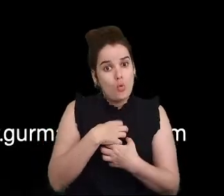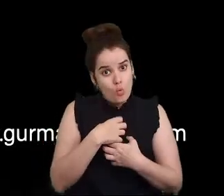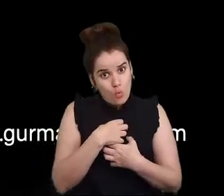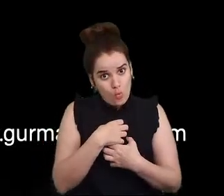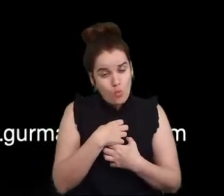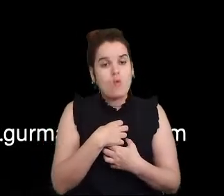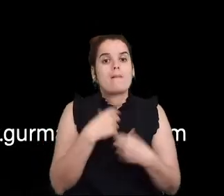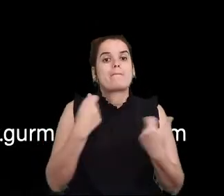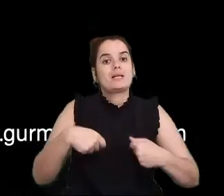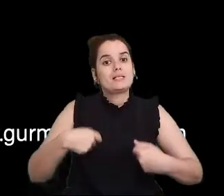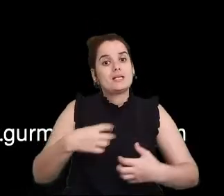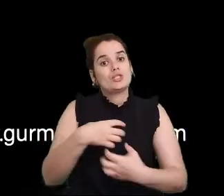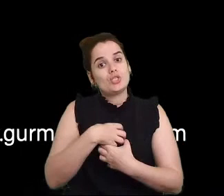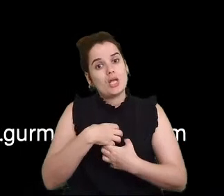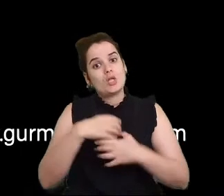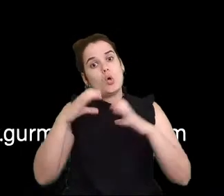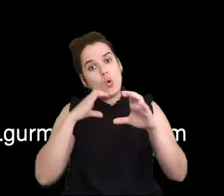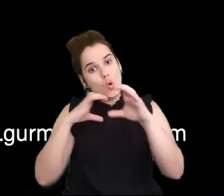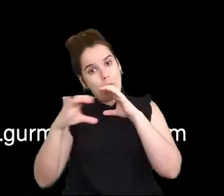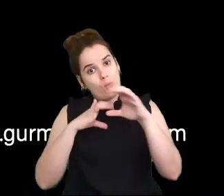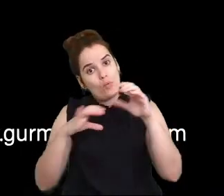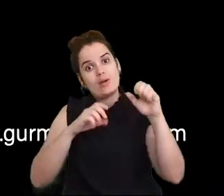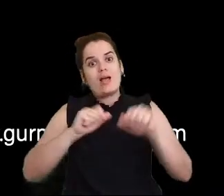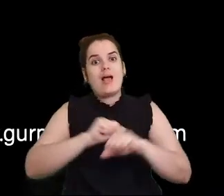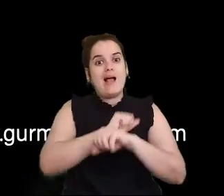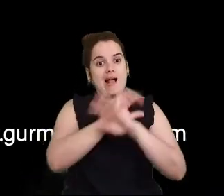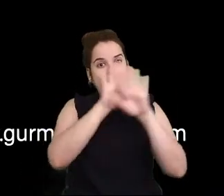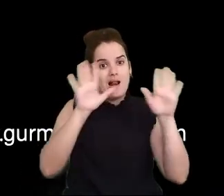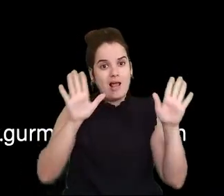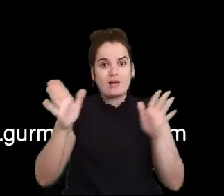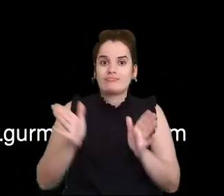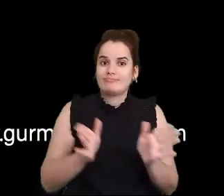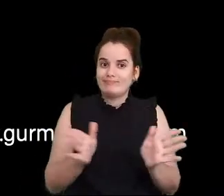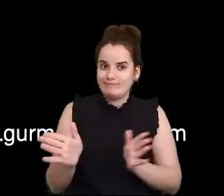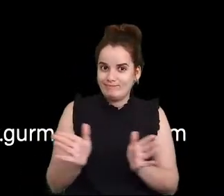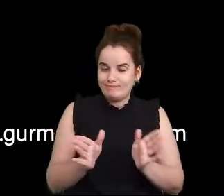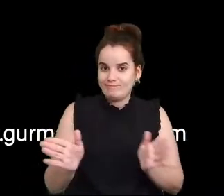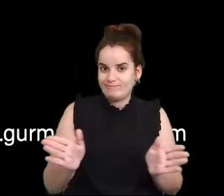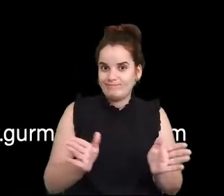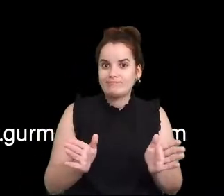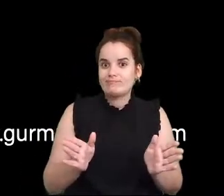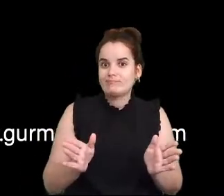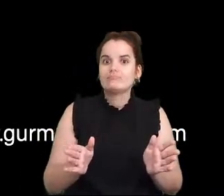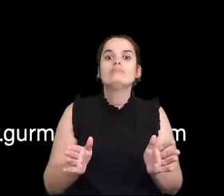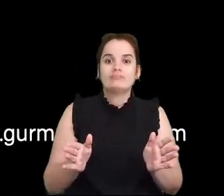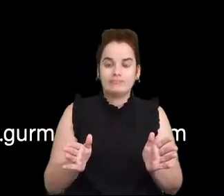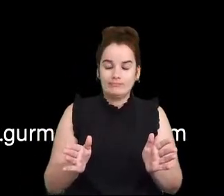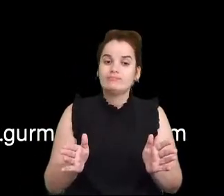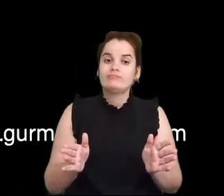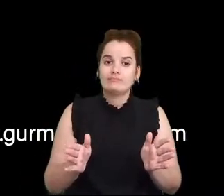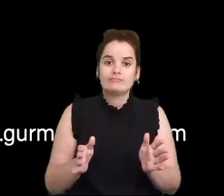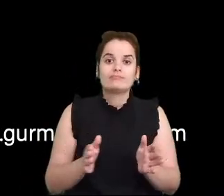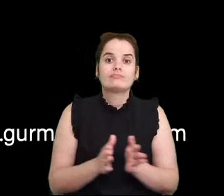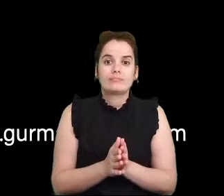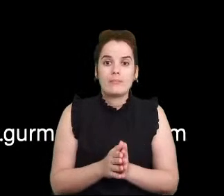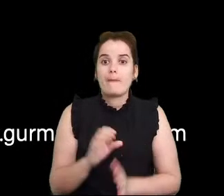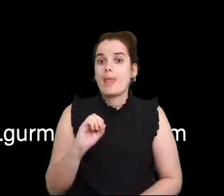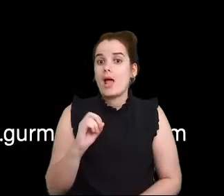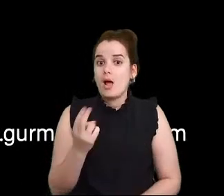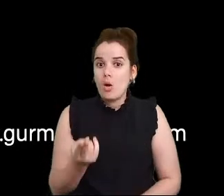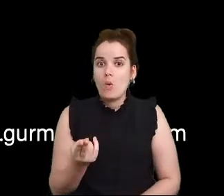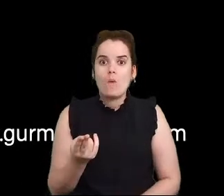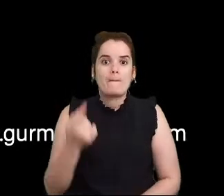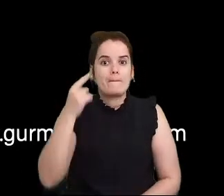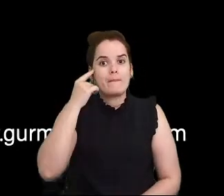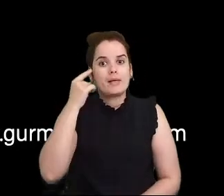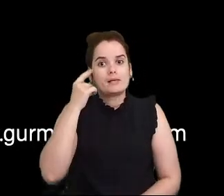And you might think that both are equally important and both might take the same amount of time. Some people might actually think that